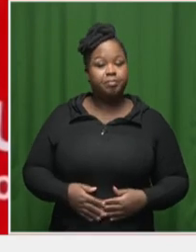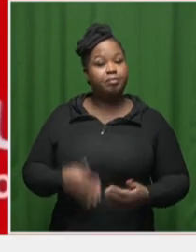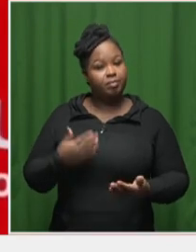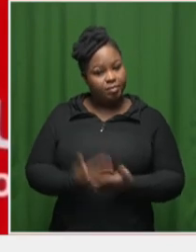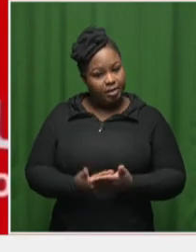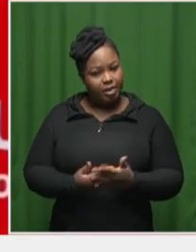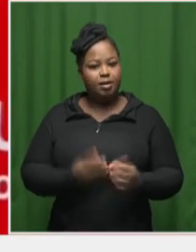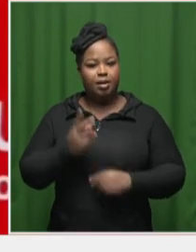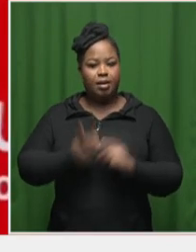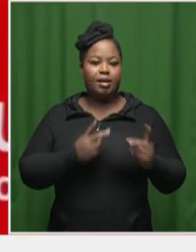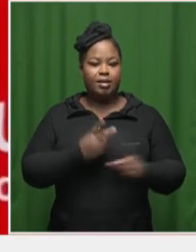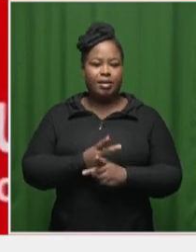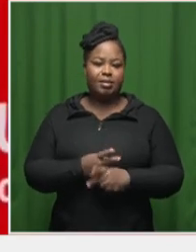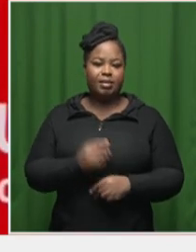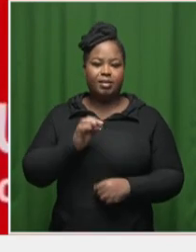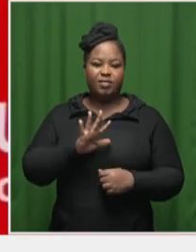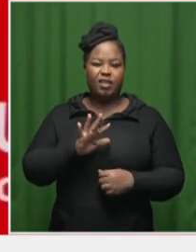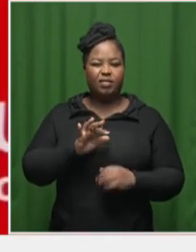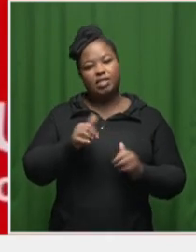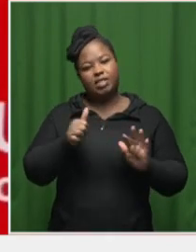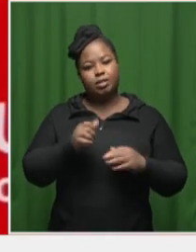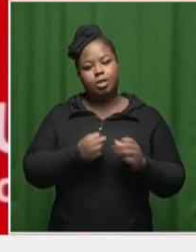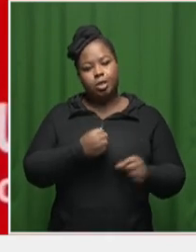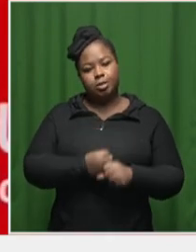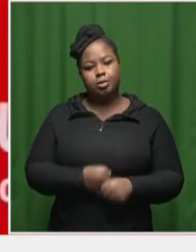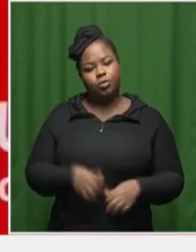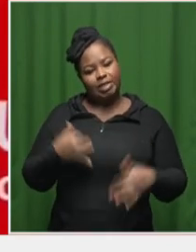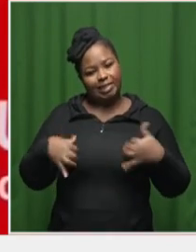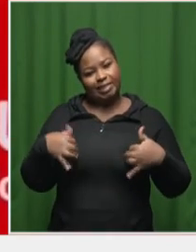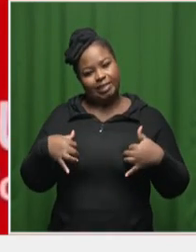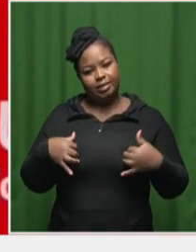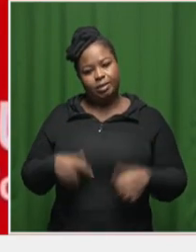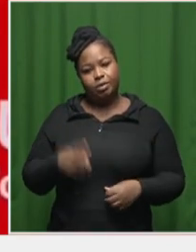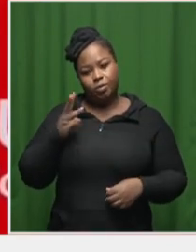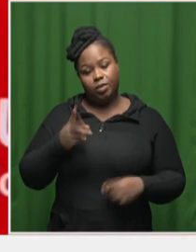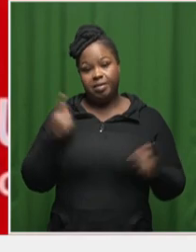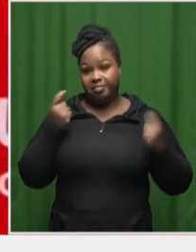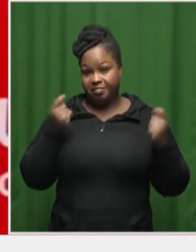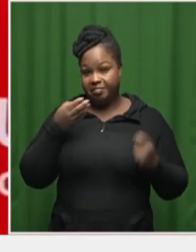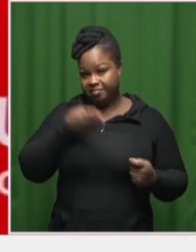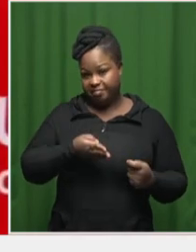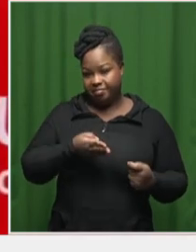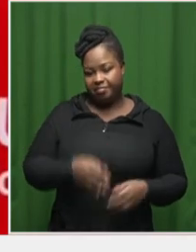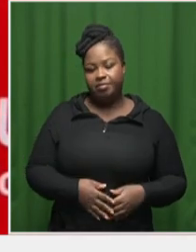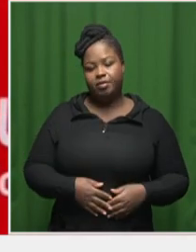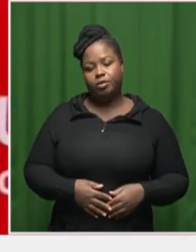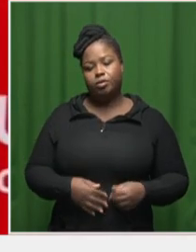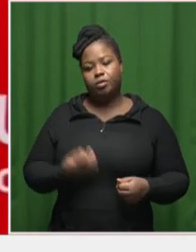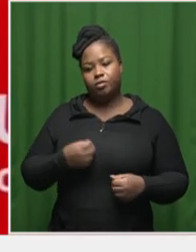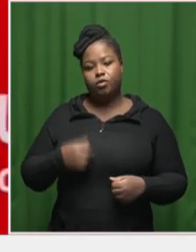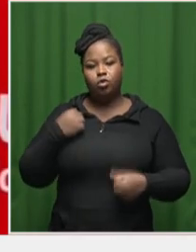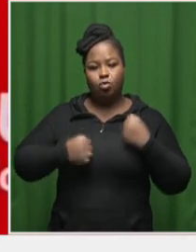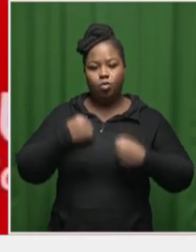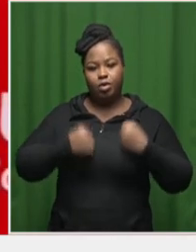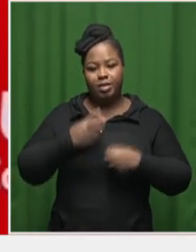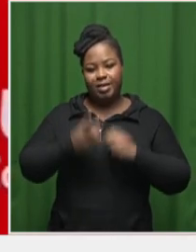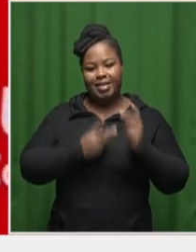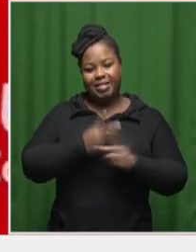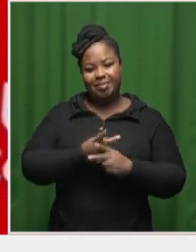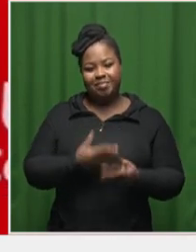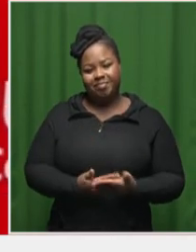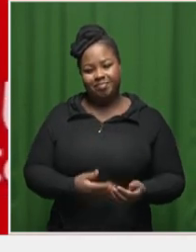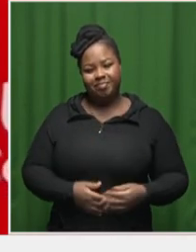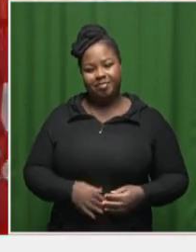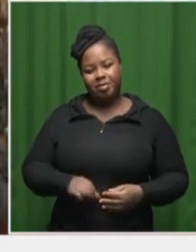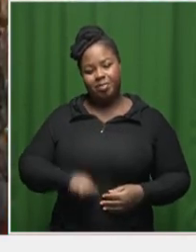able to break it again for the next 5-6 years. So we should look forward to going to Comrades just for the record to be repeatedly broken.